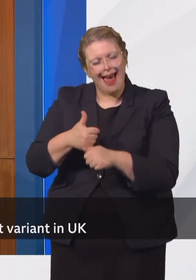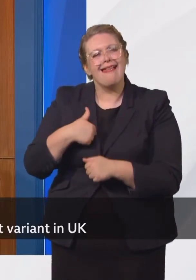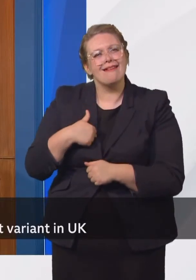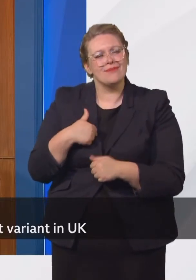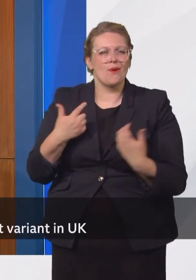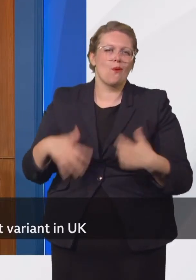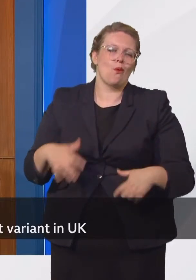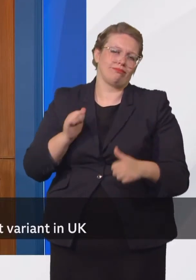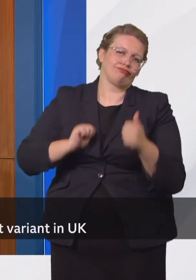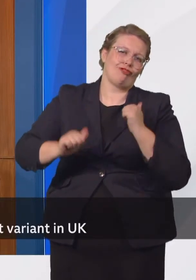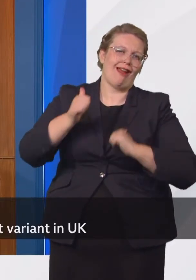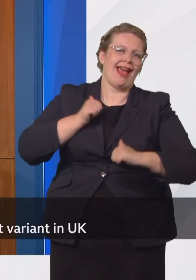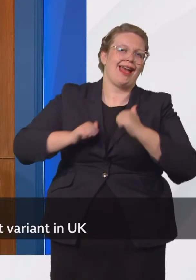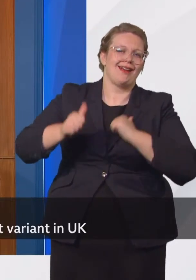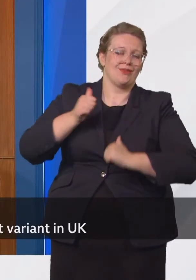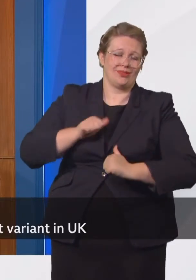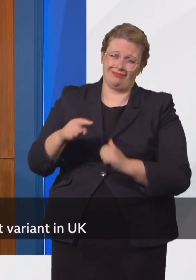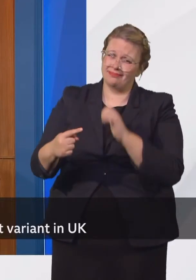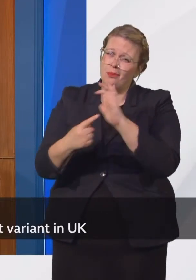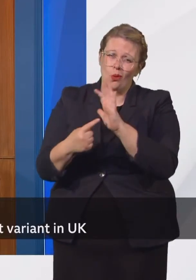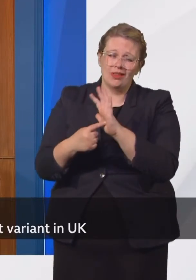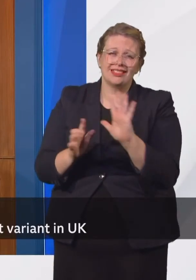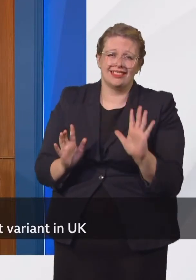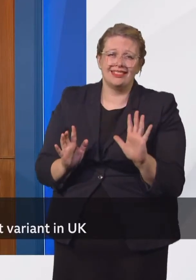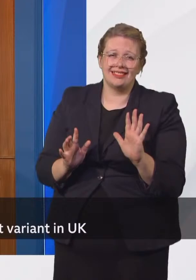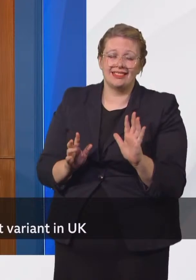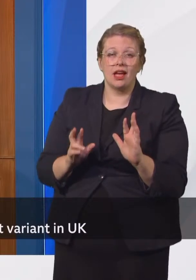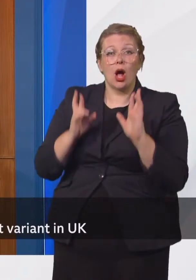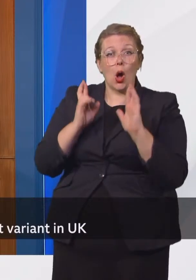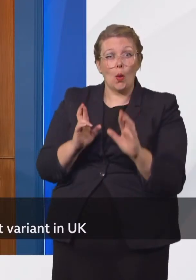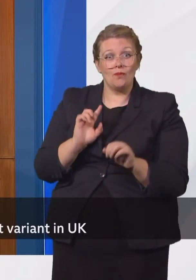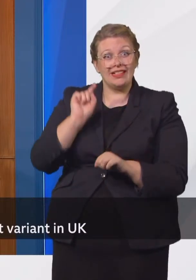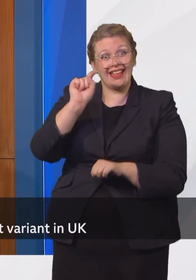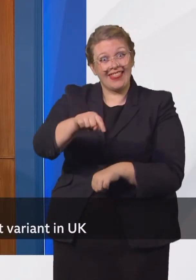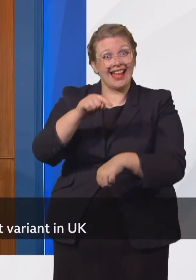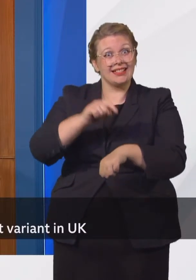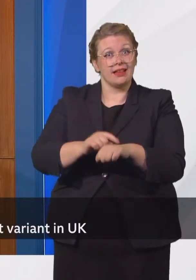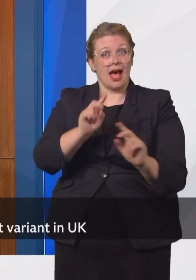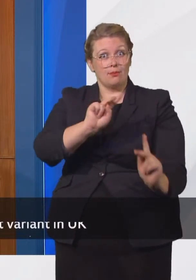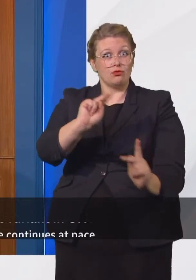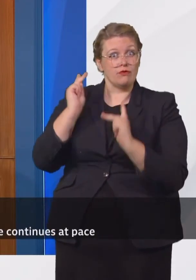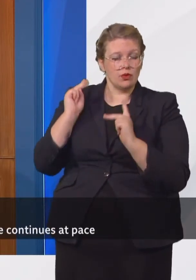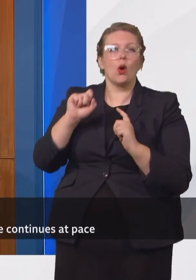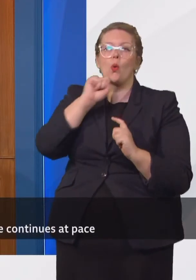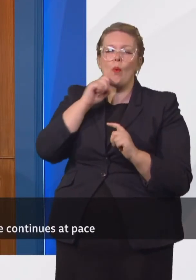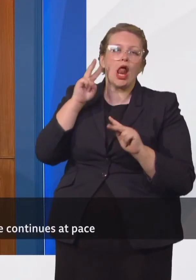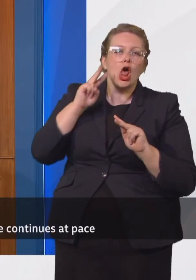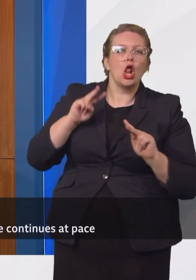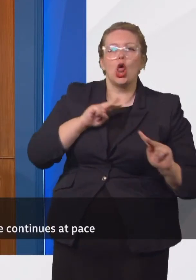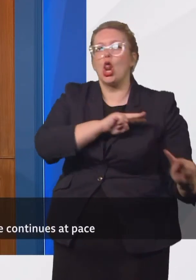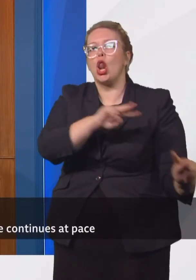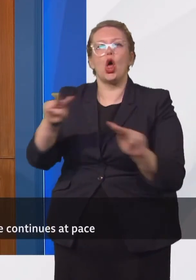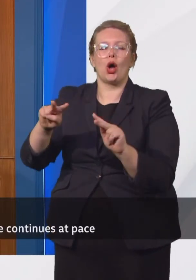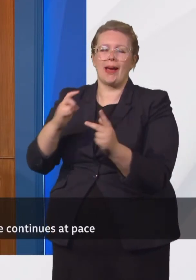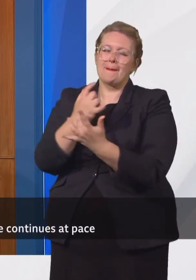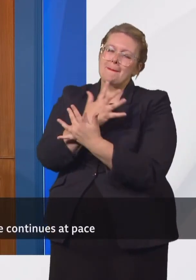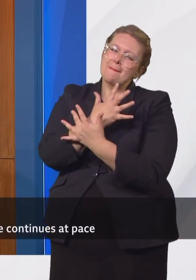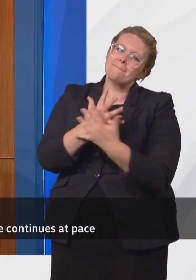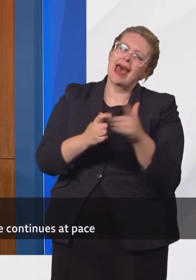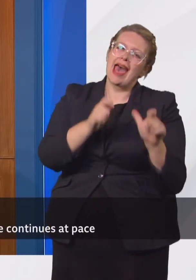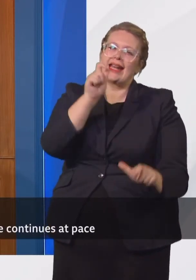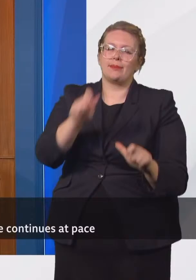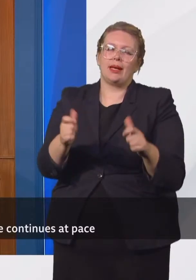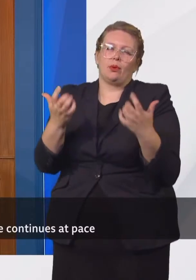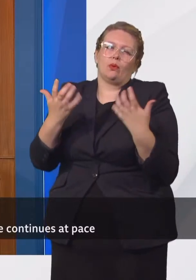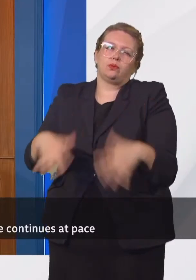that's really important. And I hope that the inquiry properly explores the role of the unsung heroes at